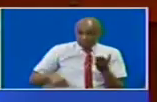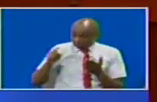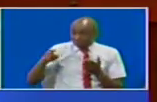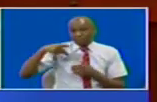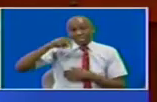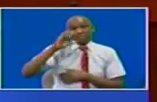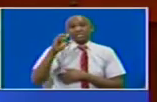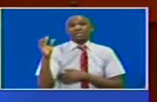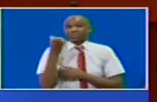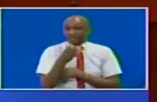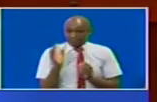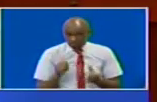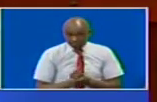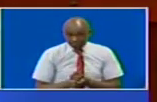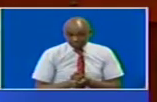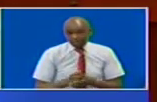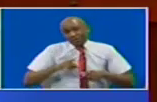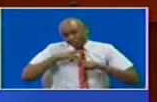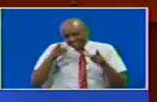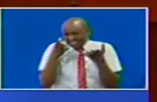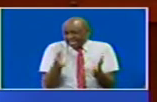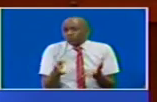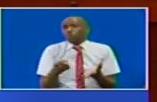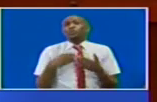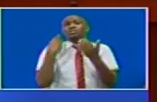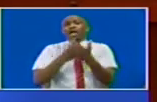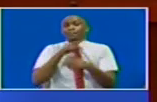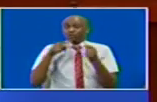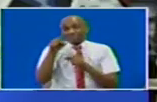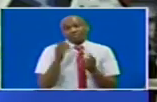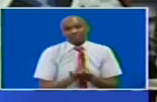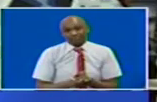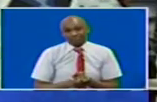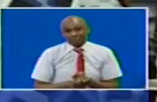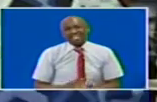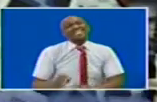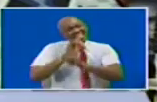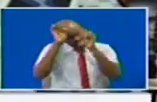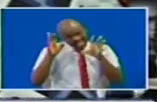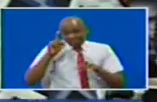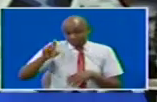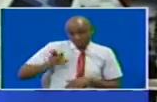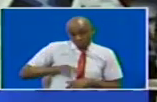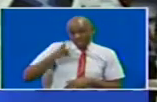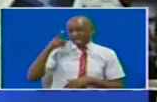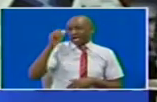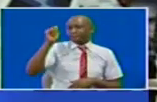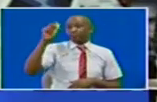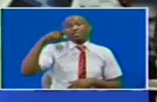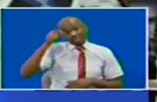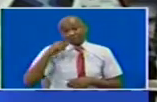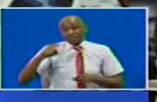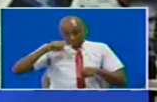Public Accounts Committee, but was allowed to submit written submissions about the allegations. Clearly, Kafura is a puppet. She